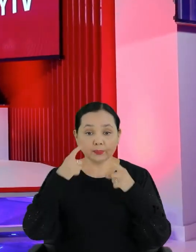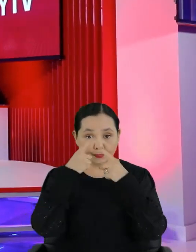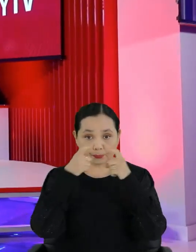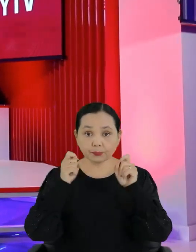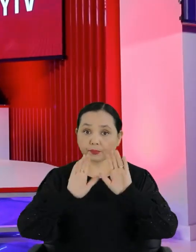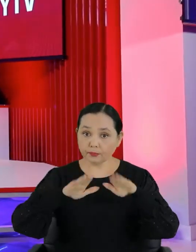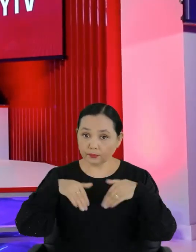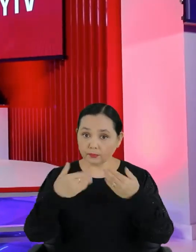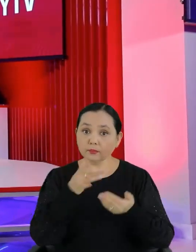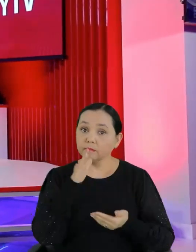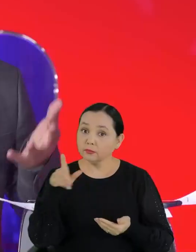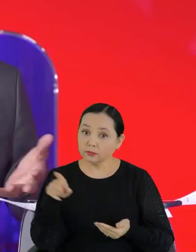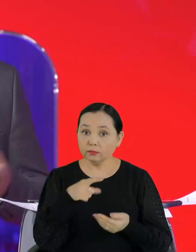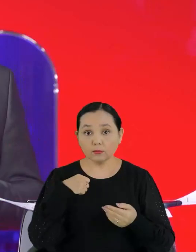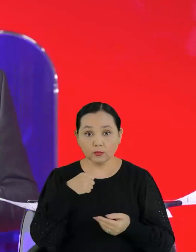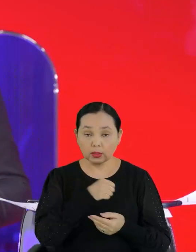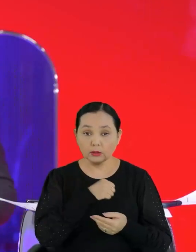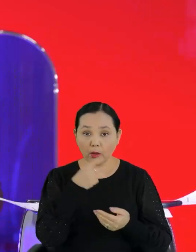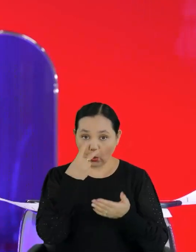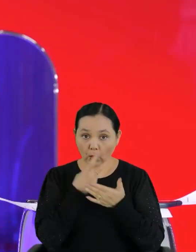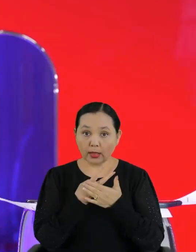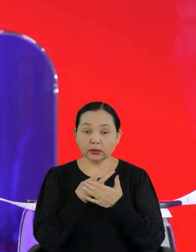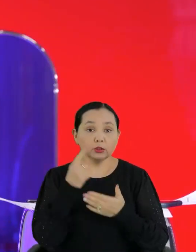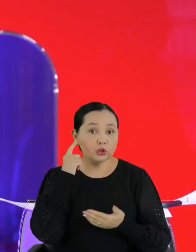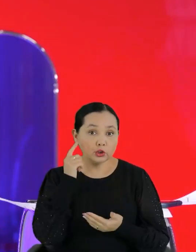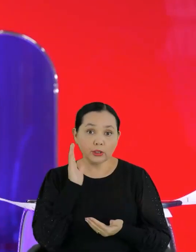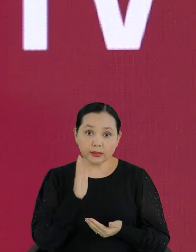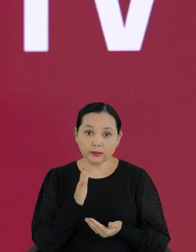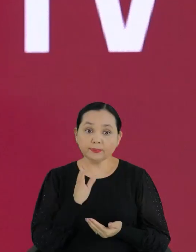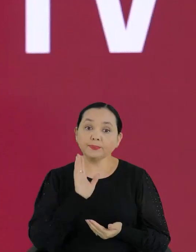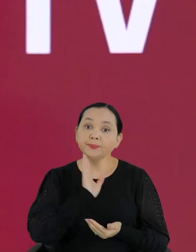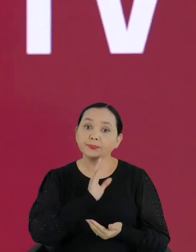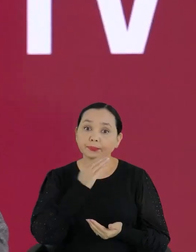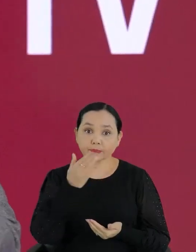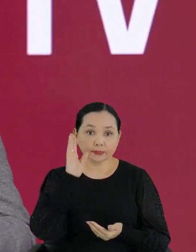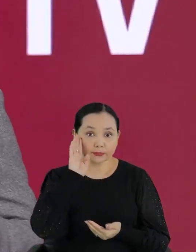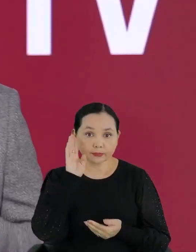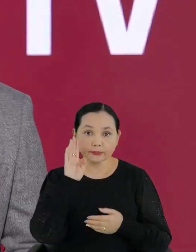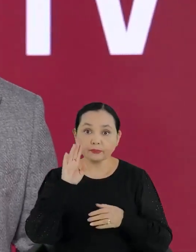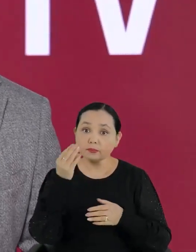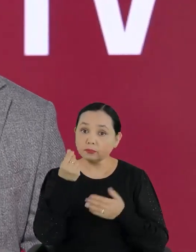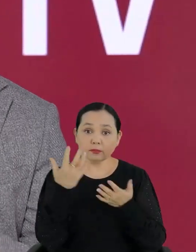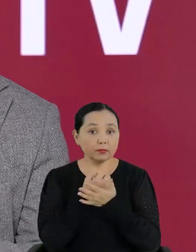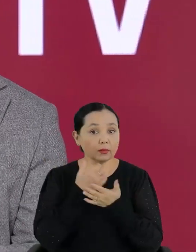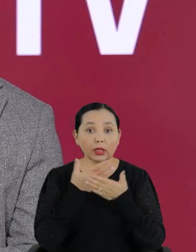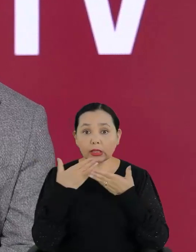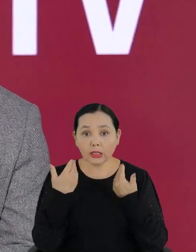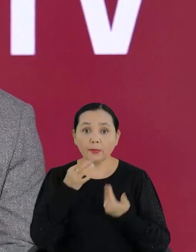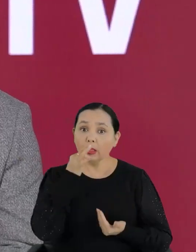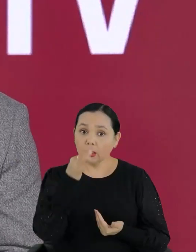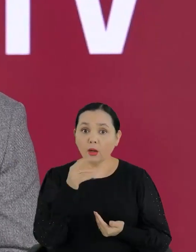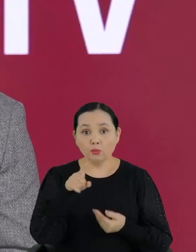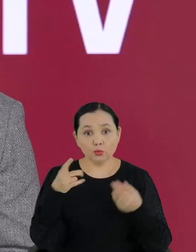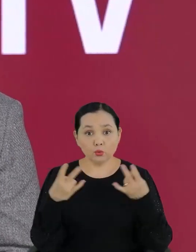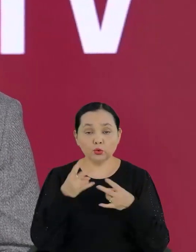xabarlar taqdim etilish jarayonida ham buni o'zingiz quloqingiz bilan eshitasiz. Ayol eriga pul topib kelmayapsiz degan va